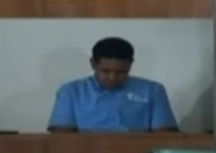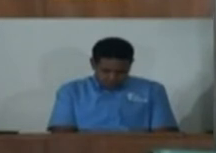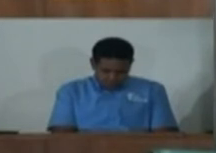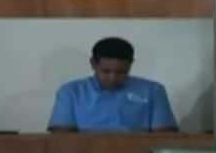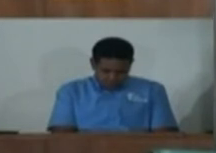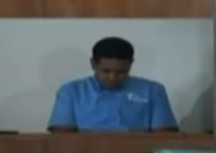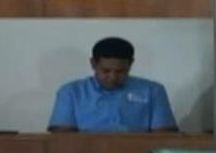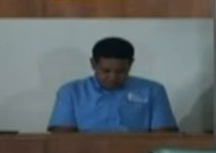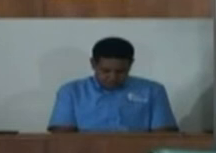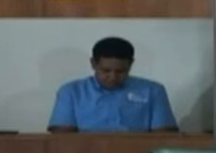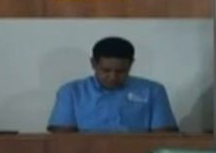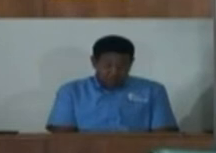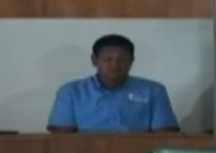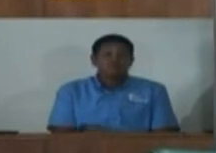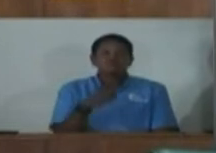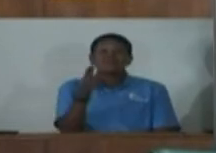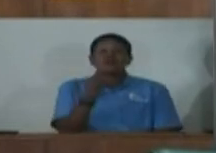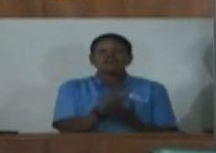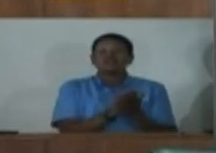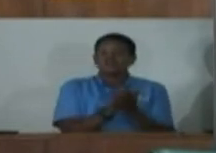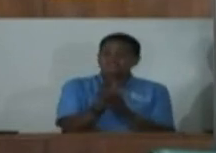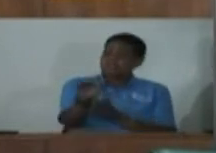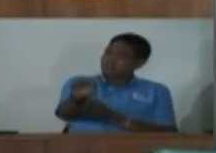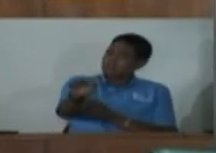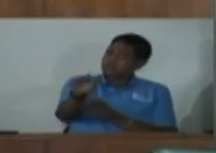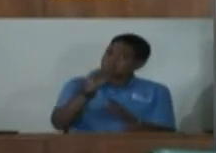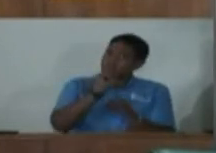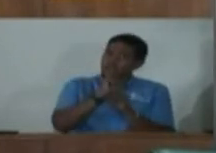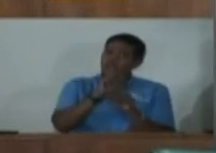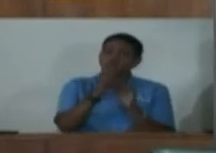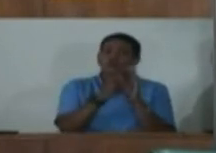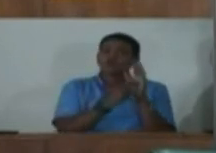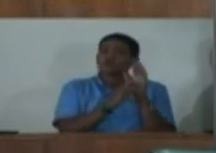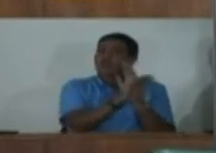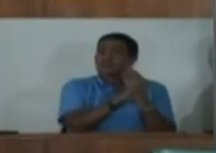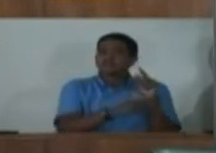the regulations that attend